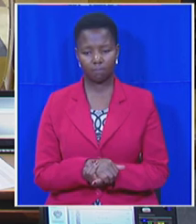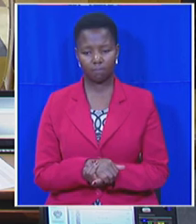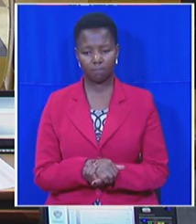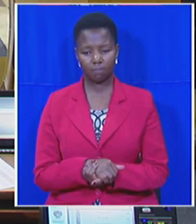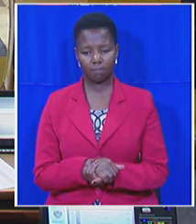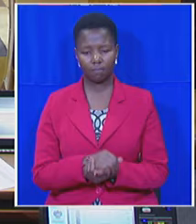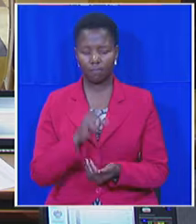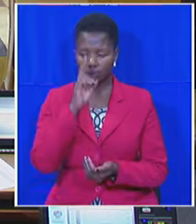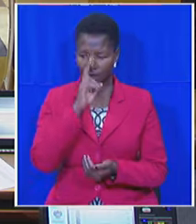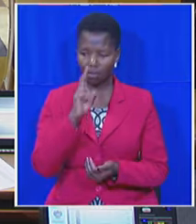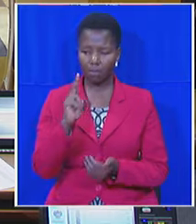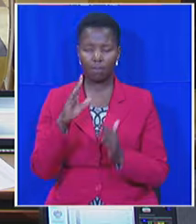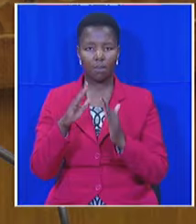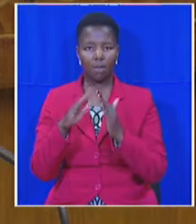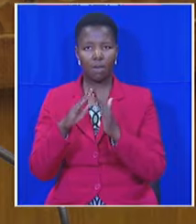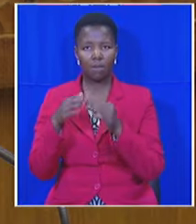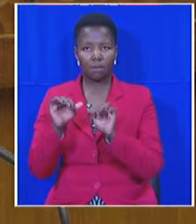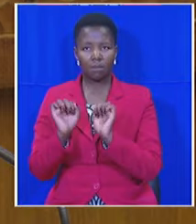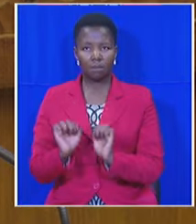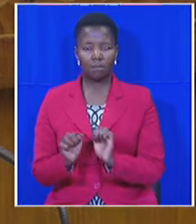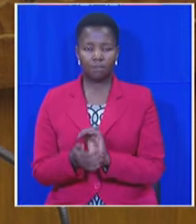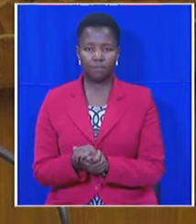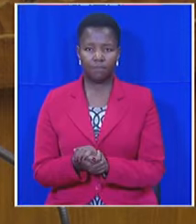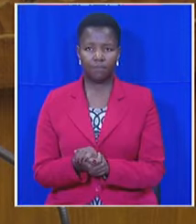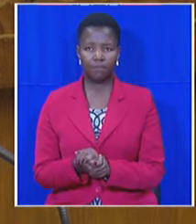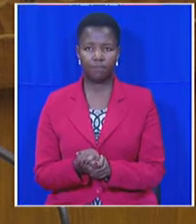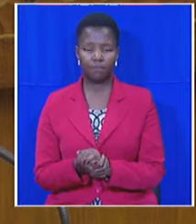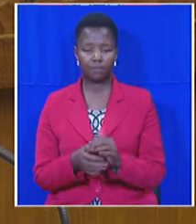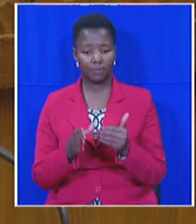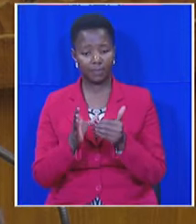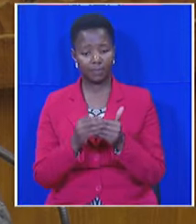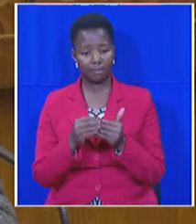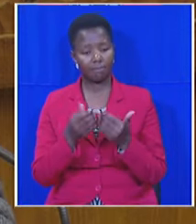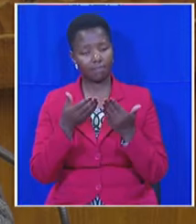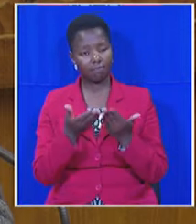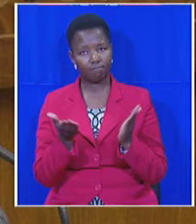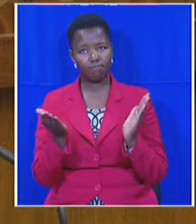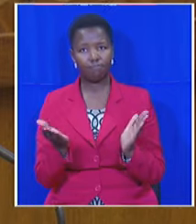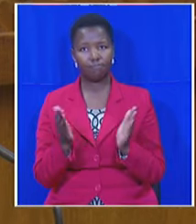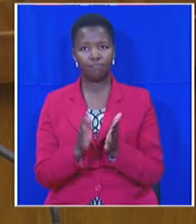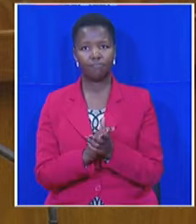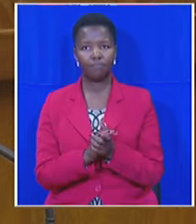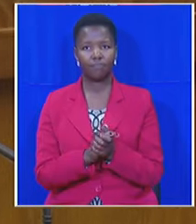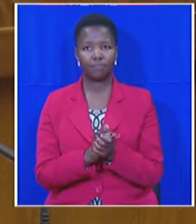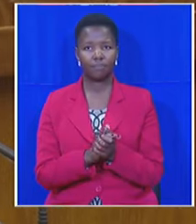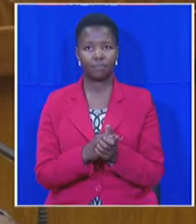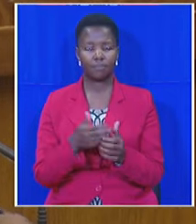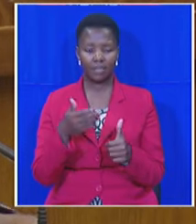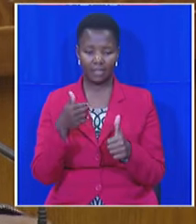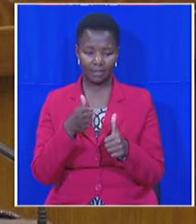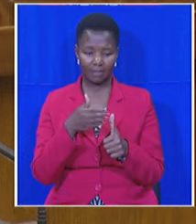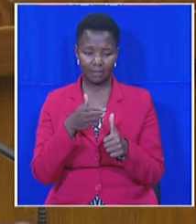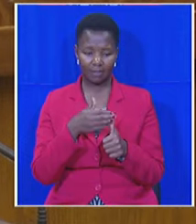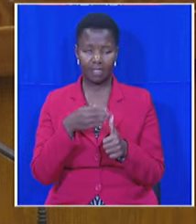Honorable House Chairperson, honorable members, may I start off by indicating that